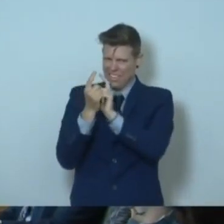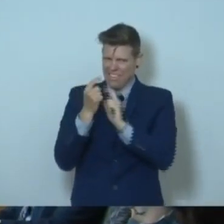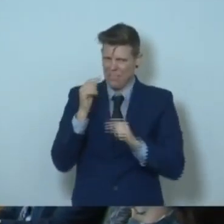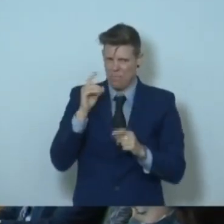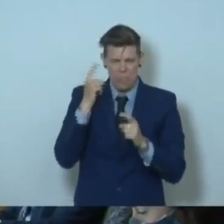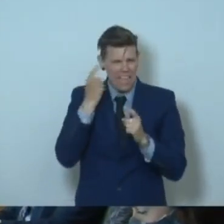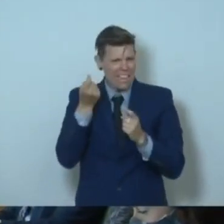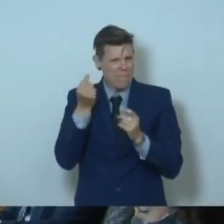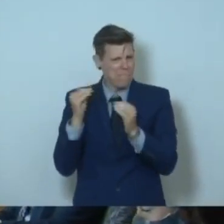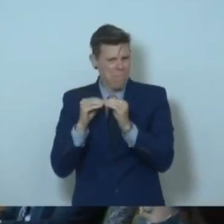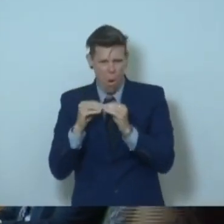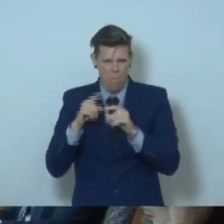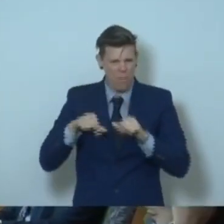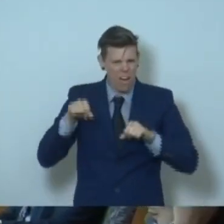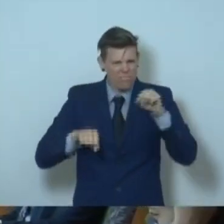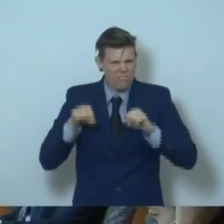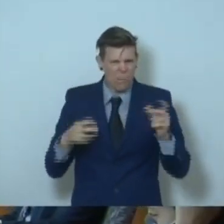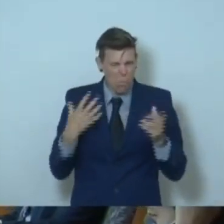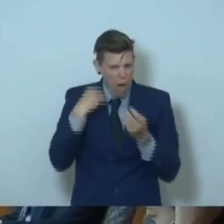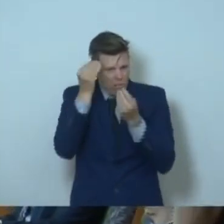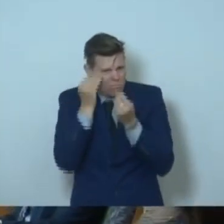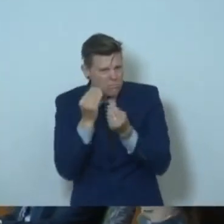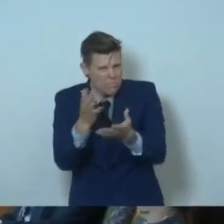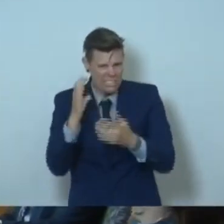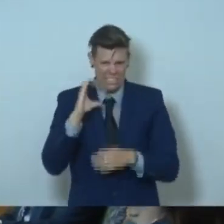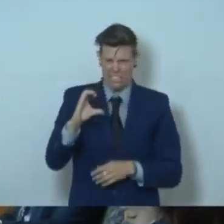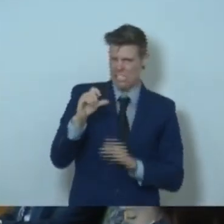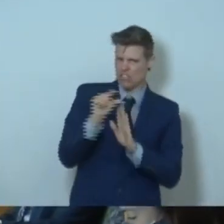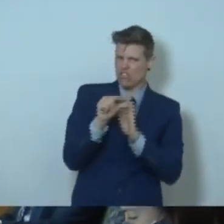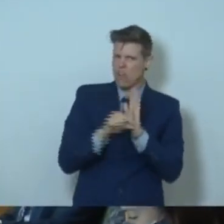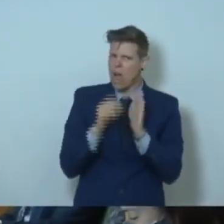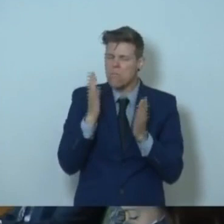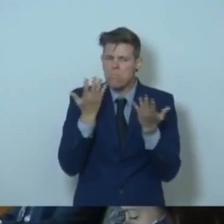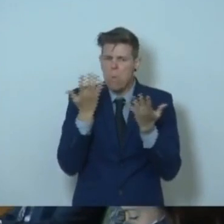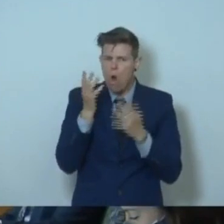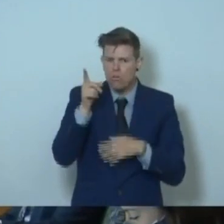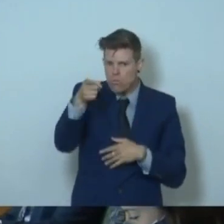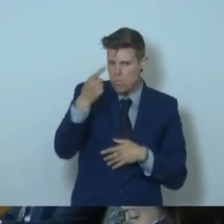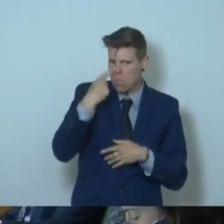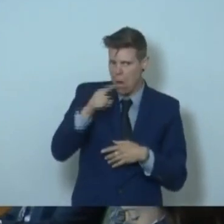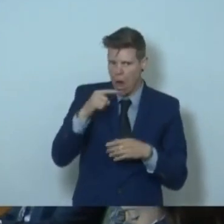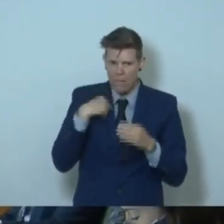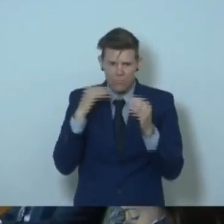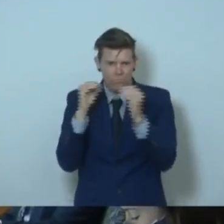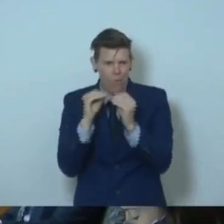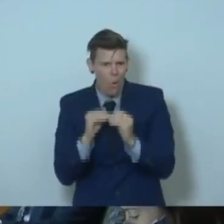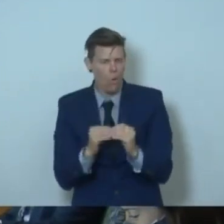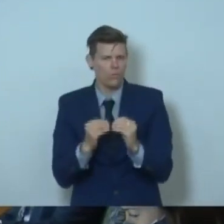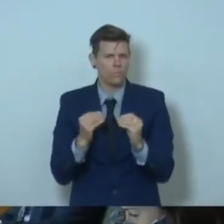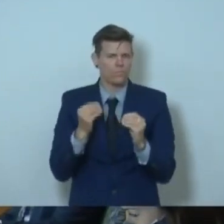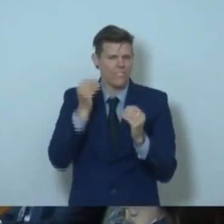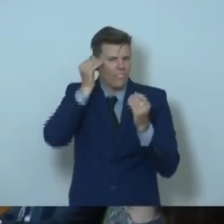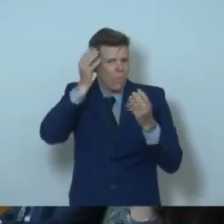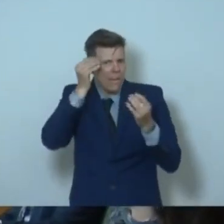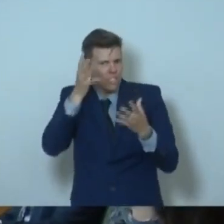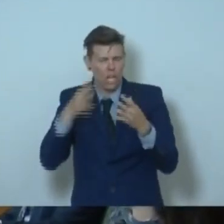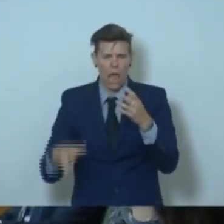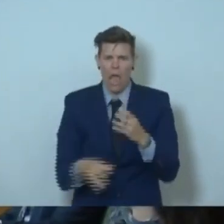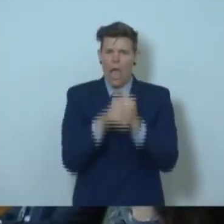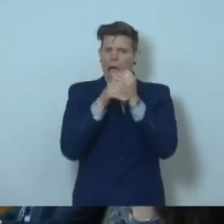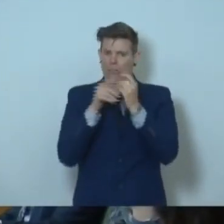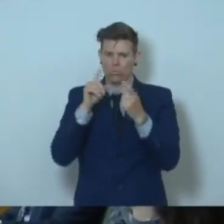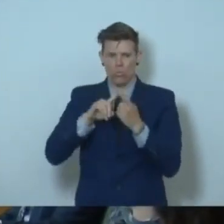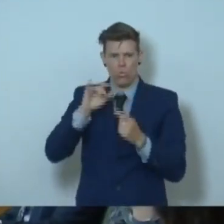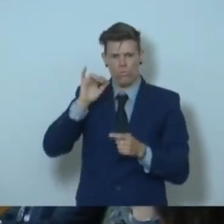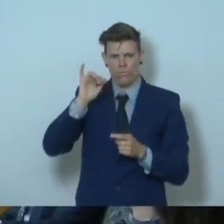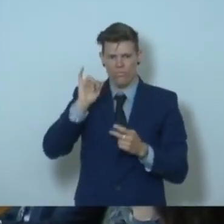not being reported in line lists and such. I'm wondering if there will, in fact, be more information added to the data dashboard. We were